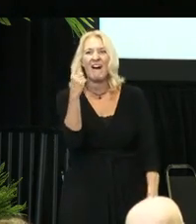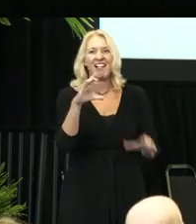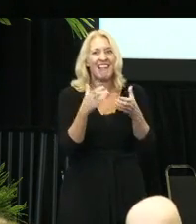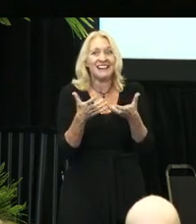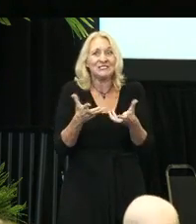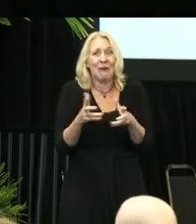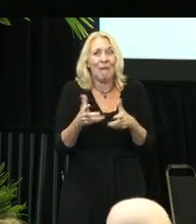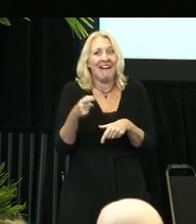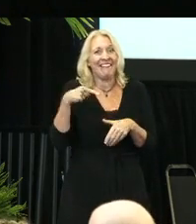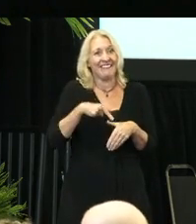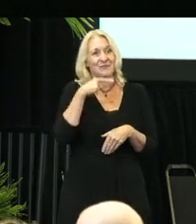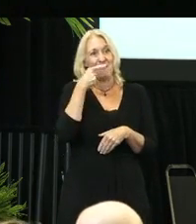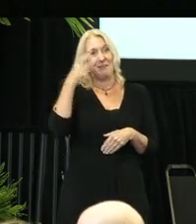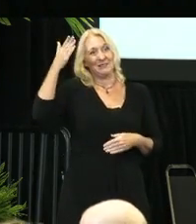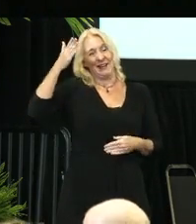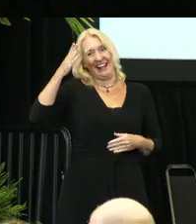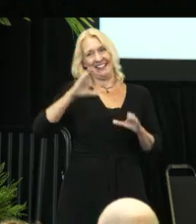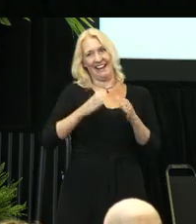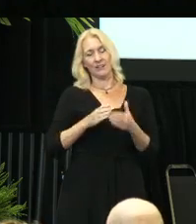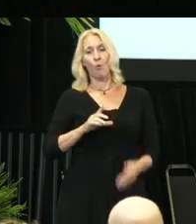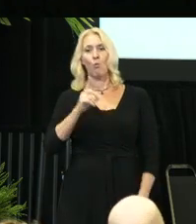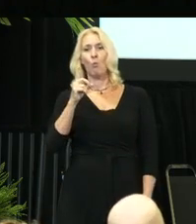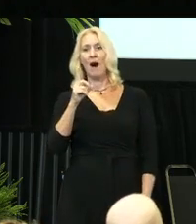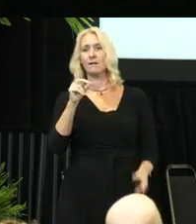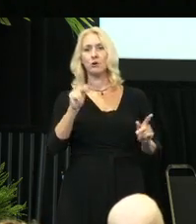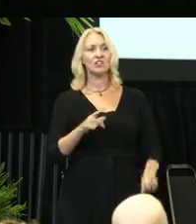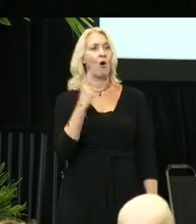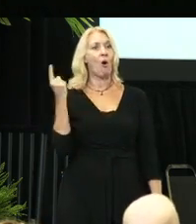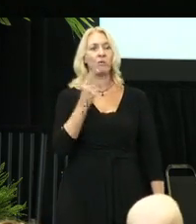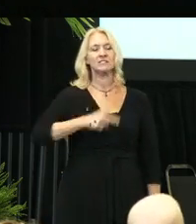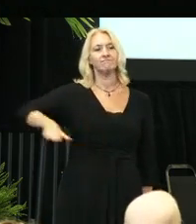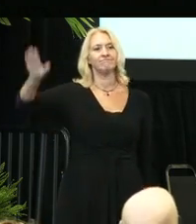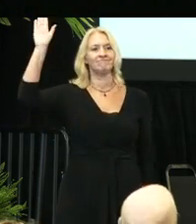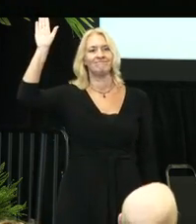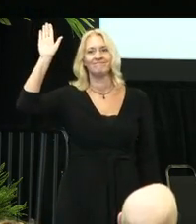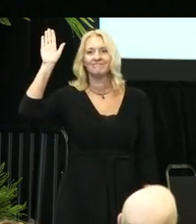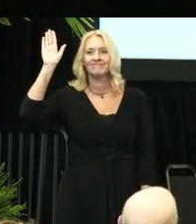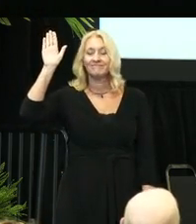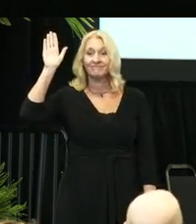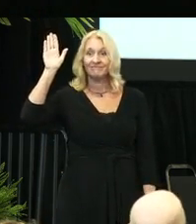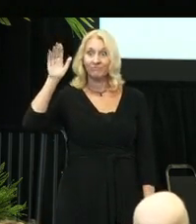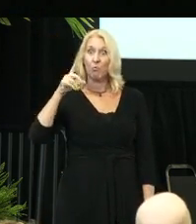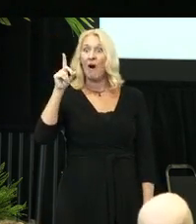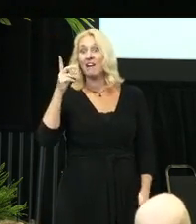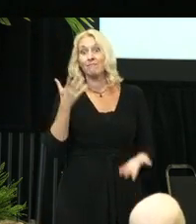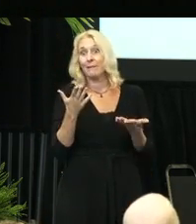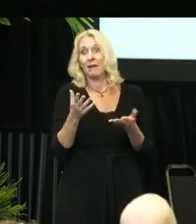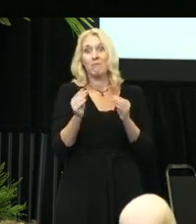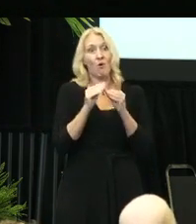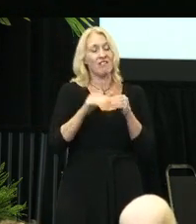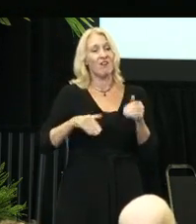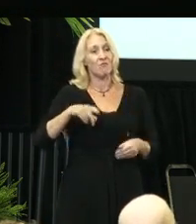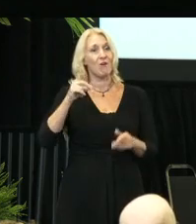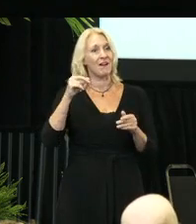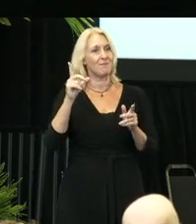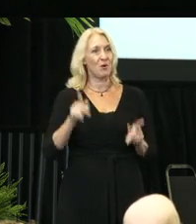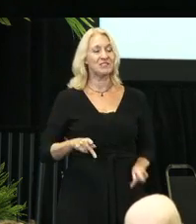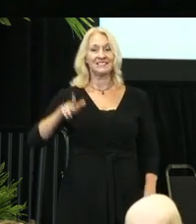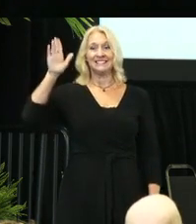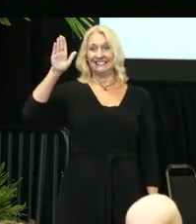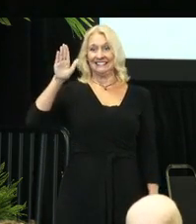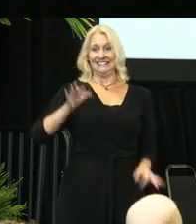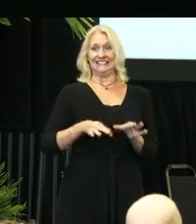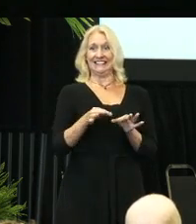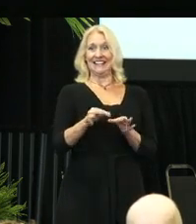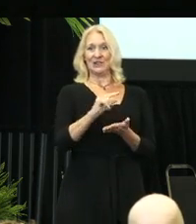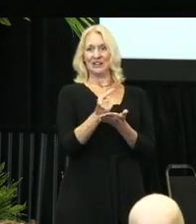class? 1 hand always goes up, at least 1. And I'm not saying that every single